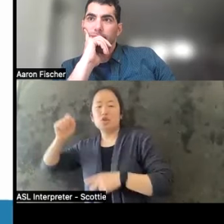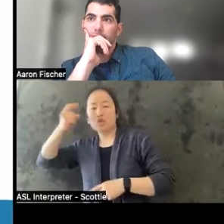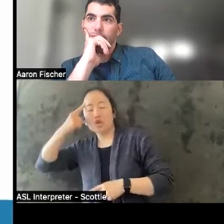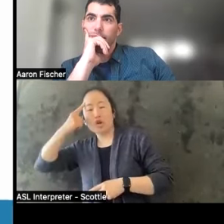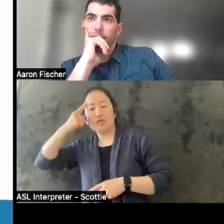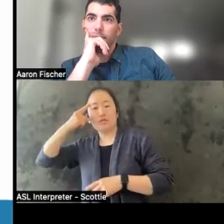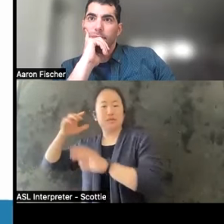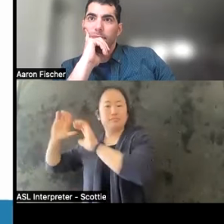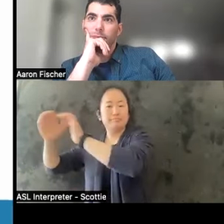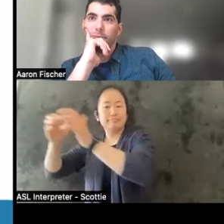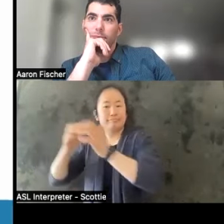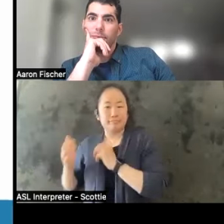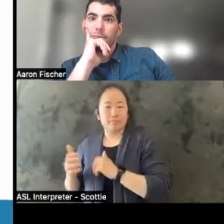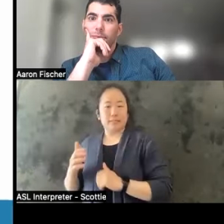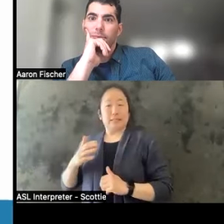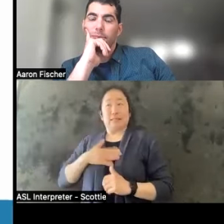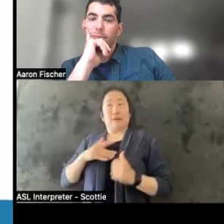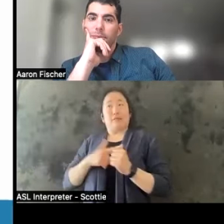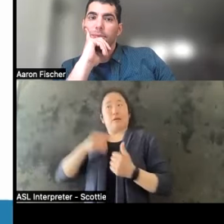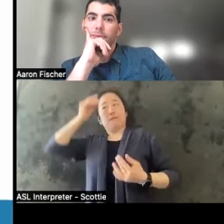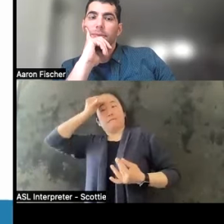So those are my first thoughts.